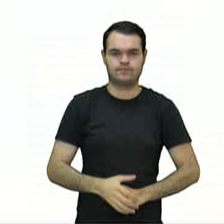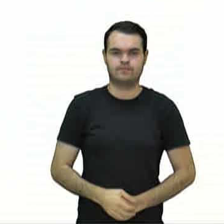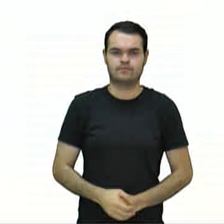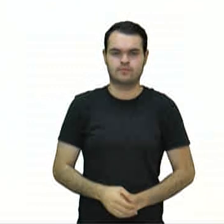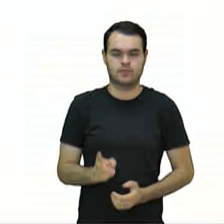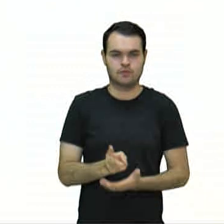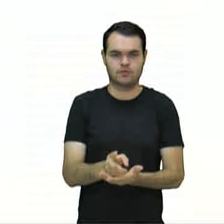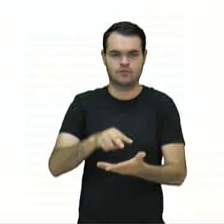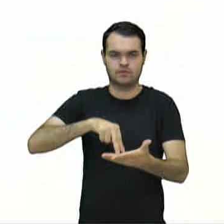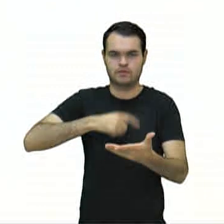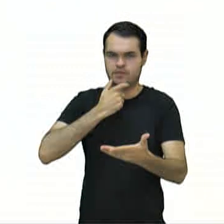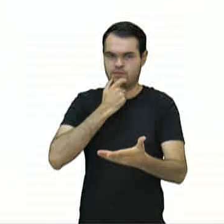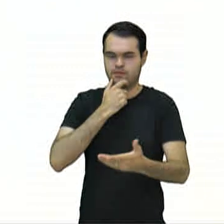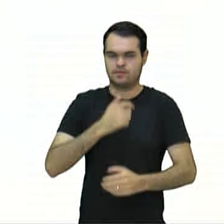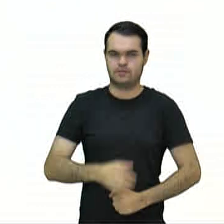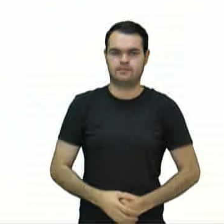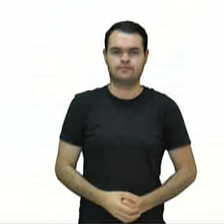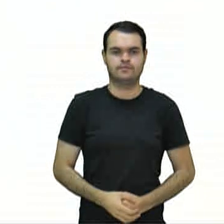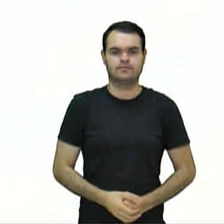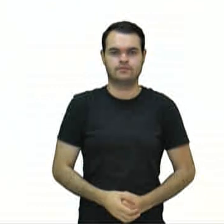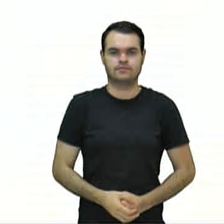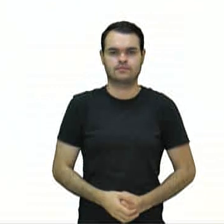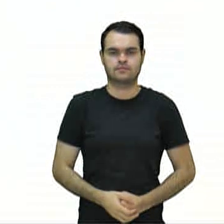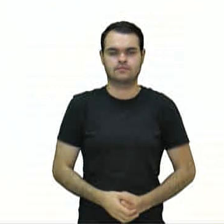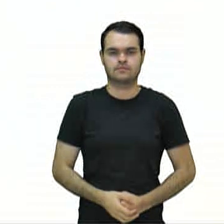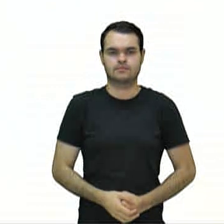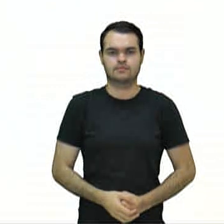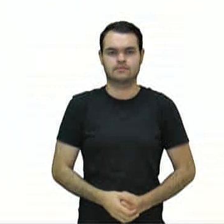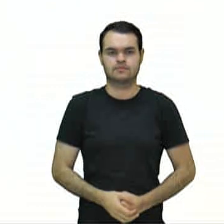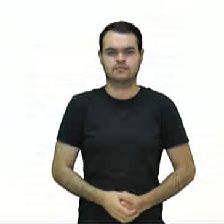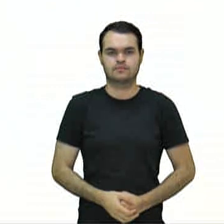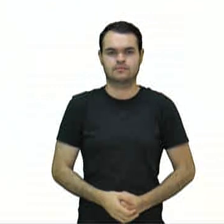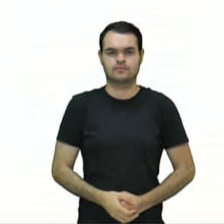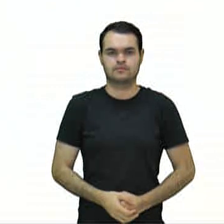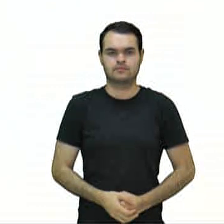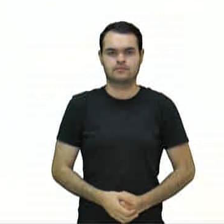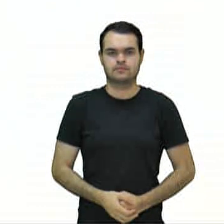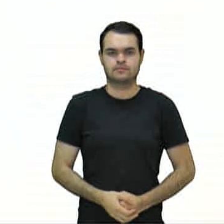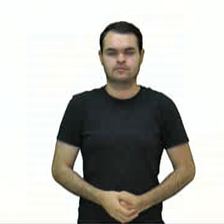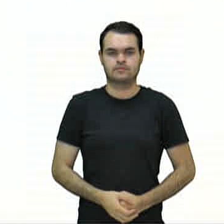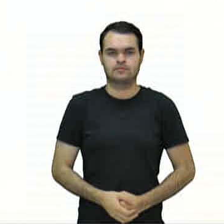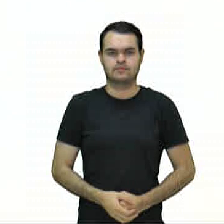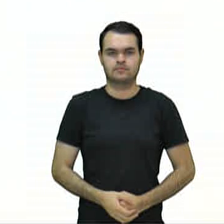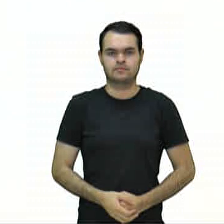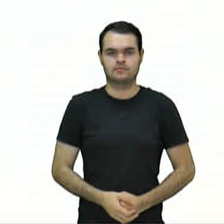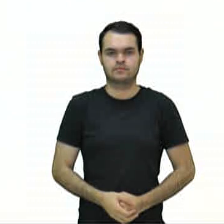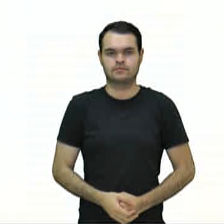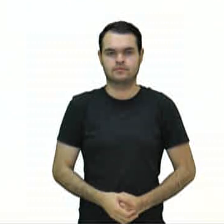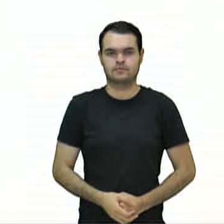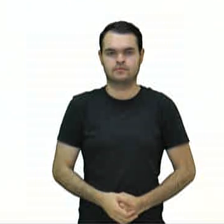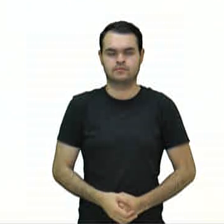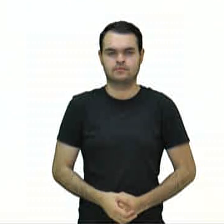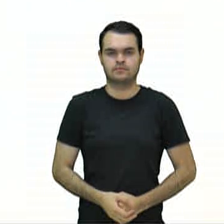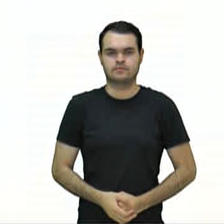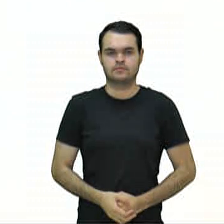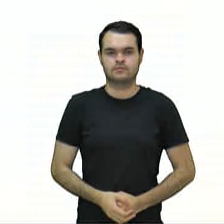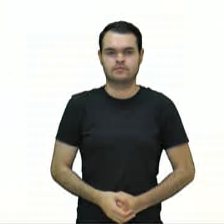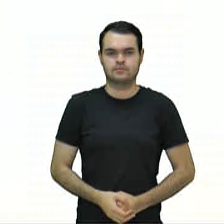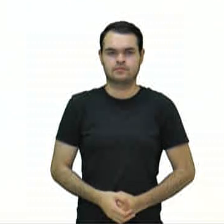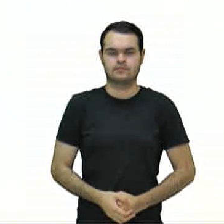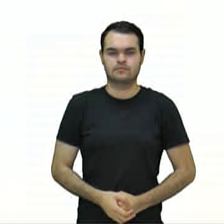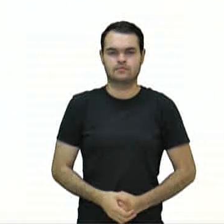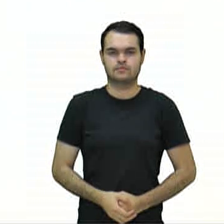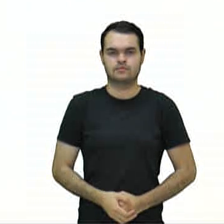comic book published by Marvel Comics, as well in a number of movies, television shows,